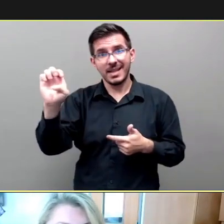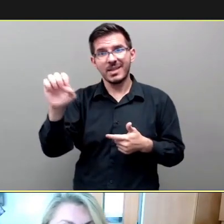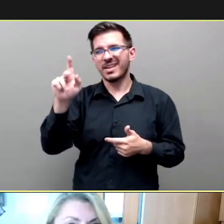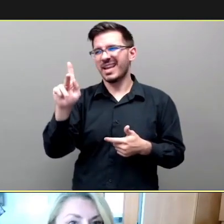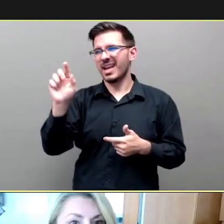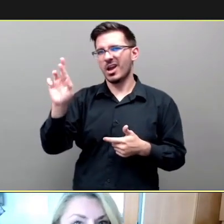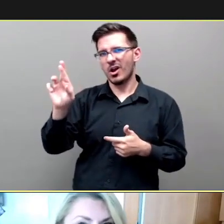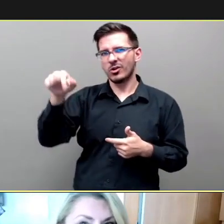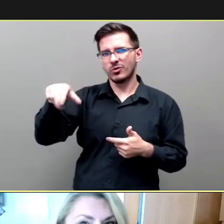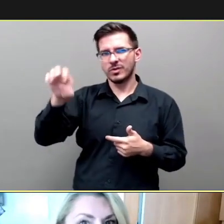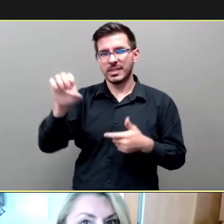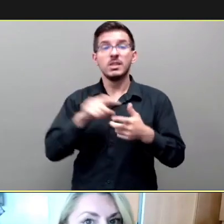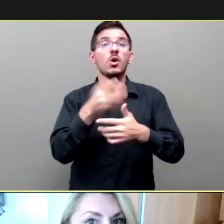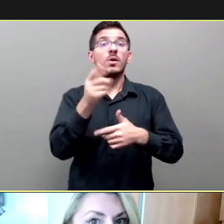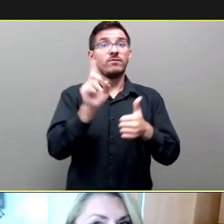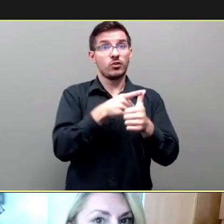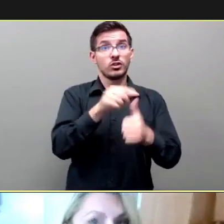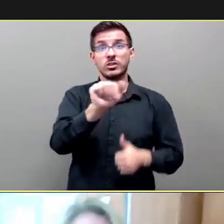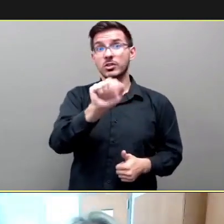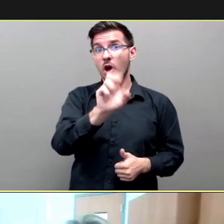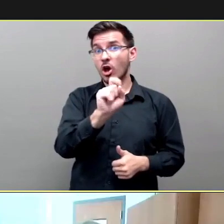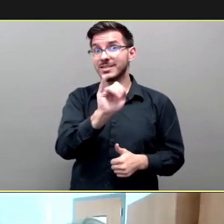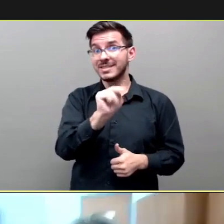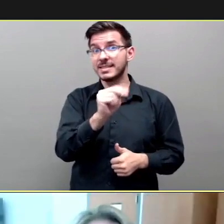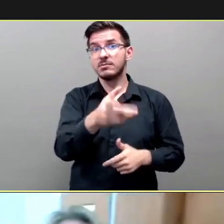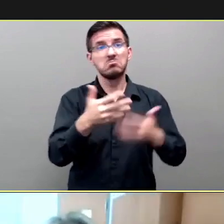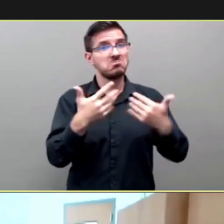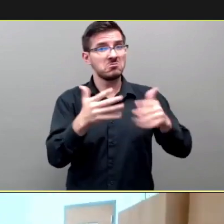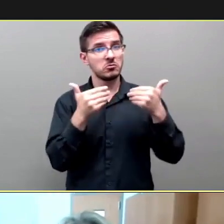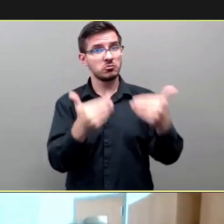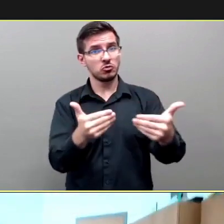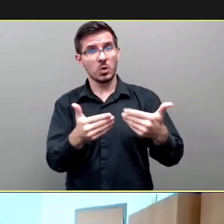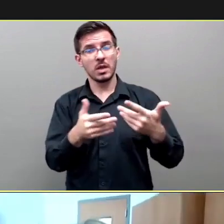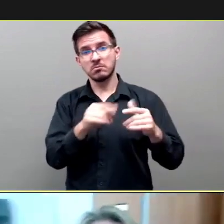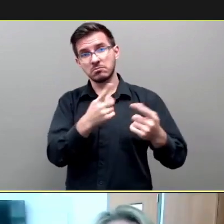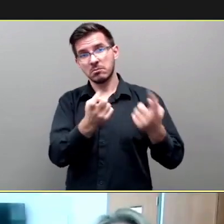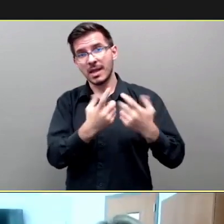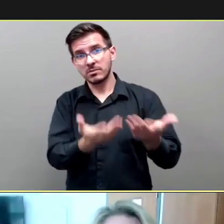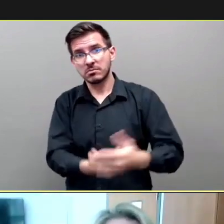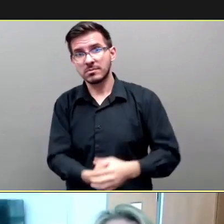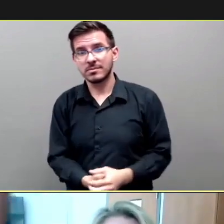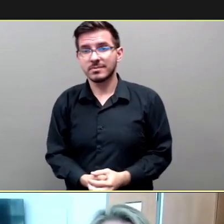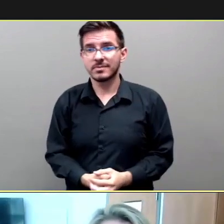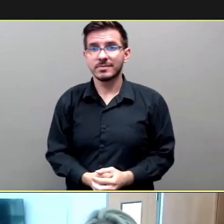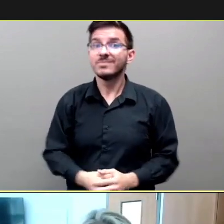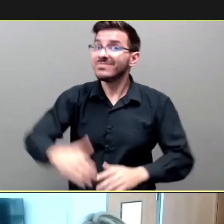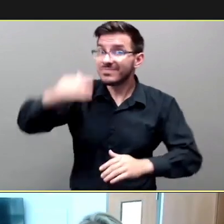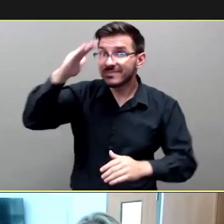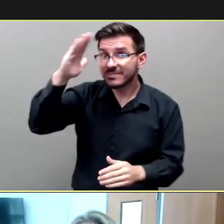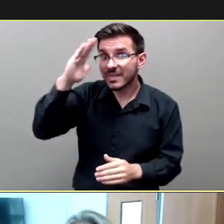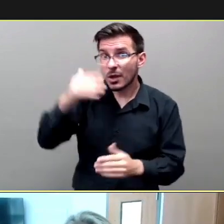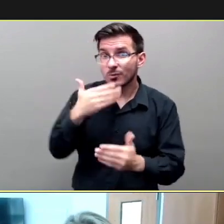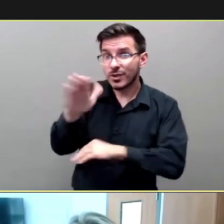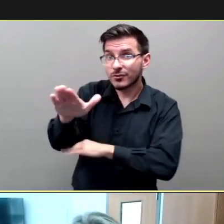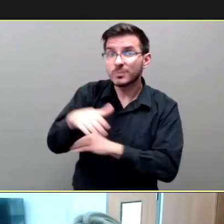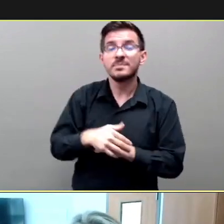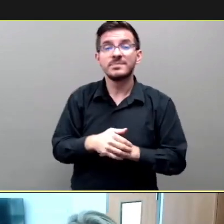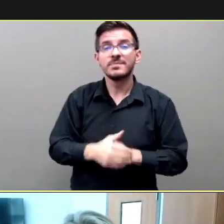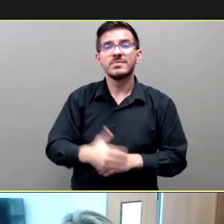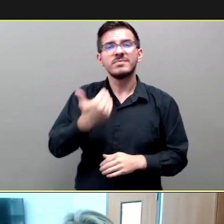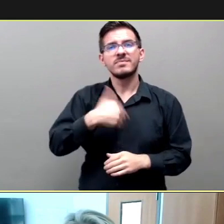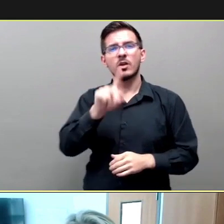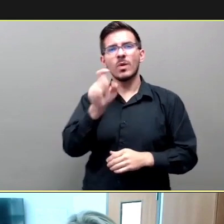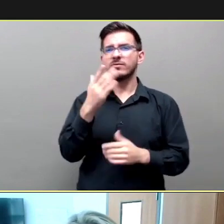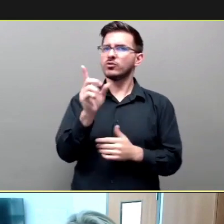Austin, you're unmuted and you should be able to ask your question. Hi, good afternoon. So my question is for